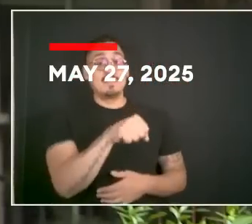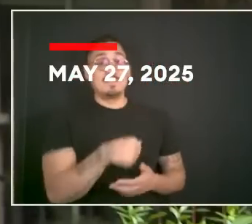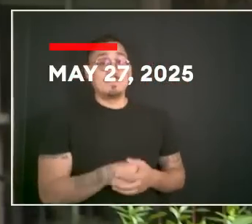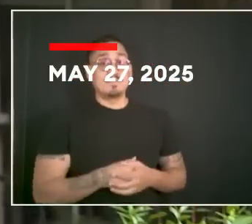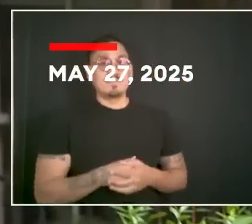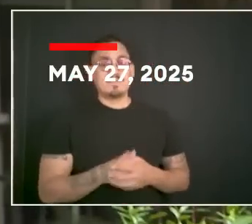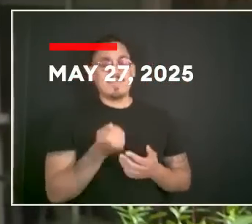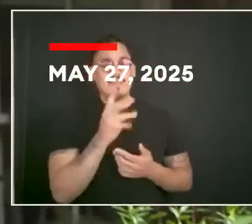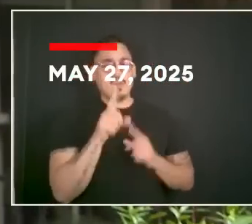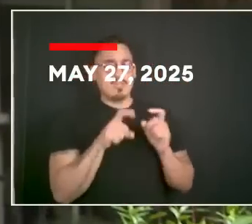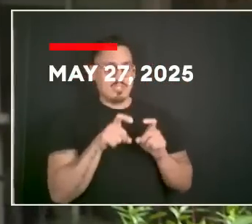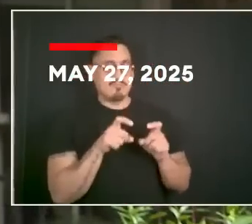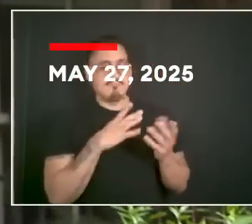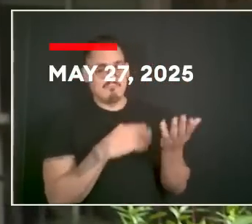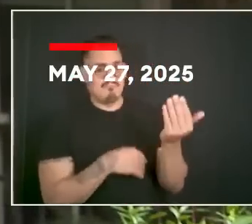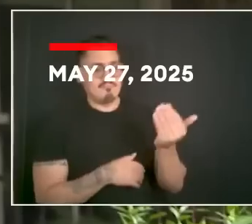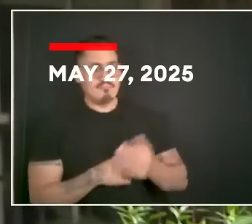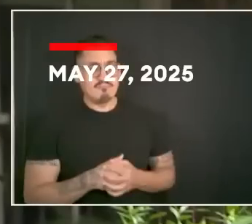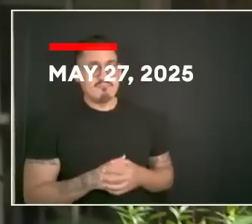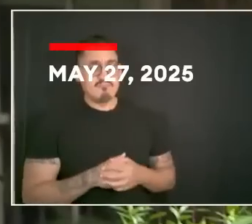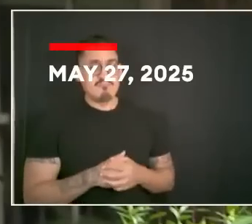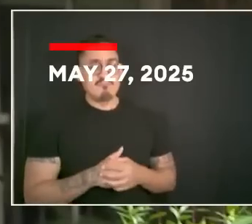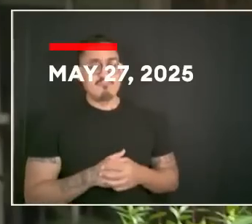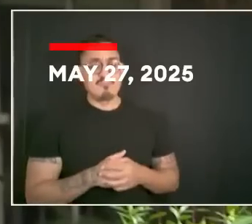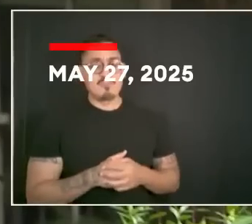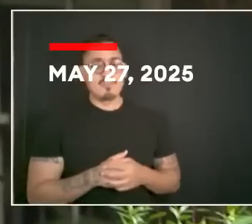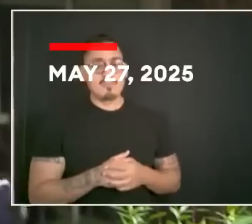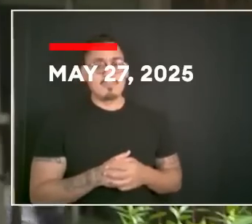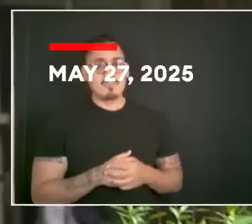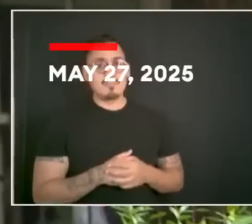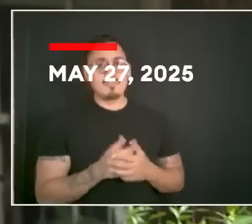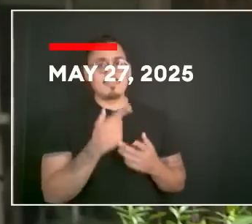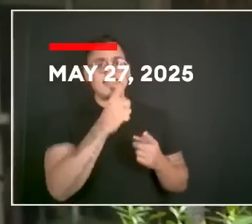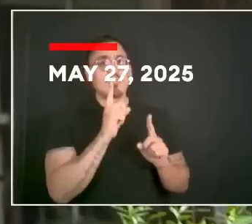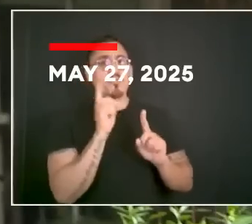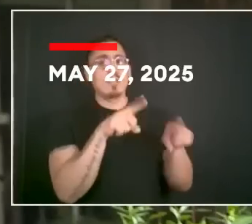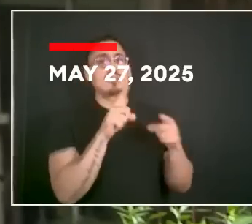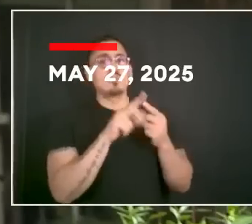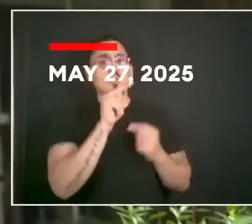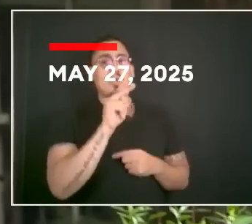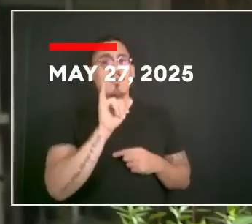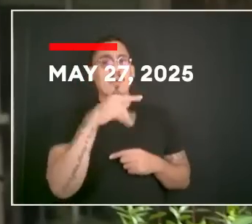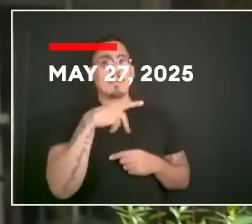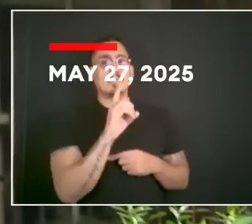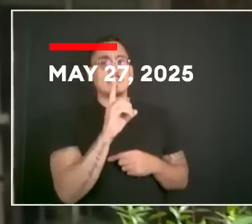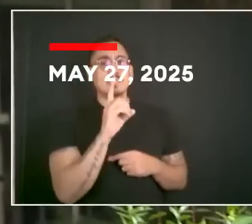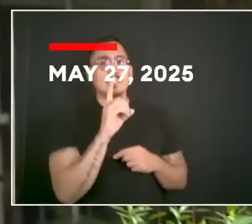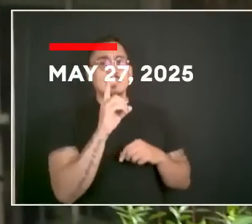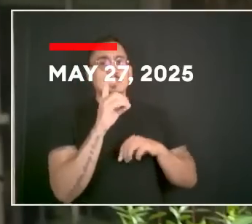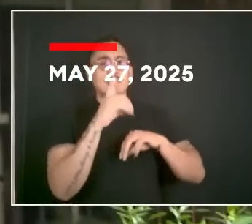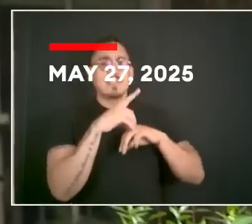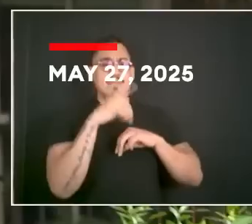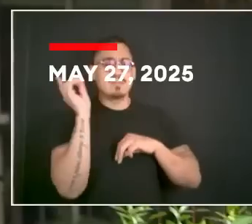ask for your reaction. An NYPD officer off-duty, Sergeant Sebastian Hyder, intervened